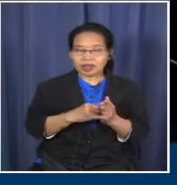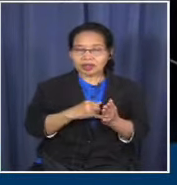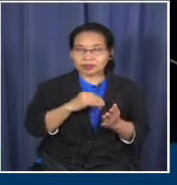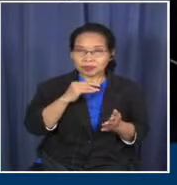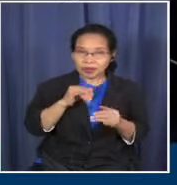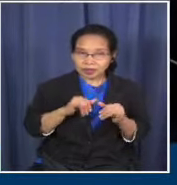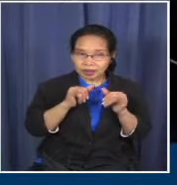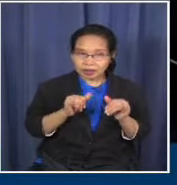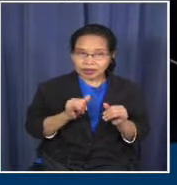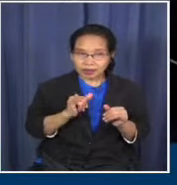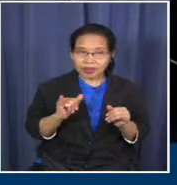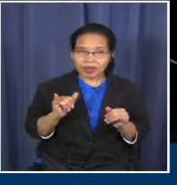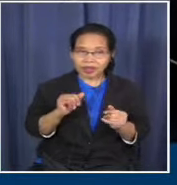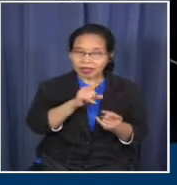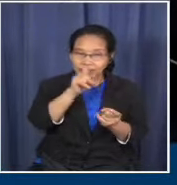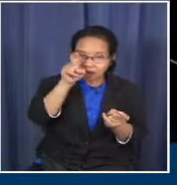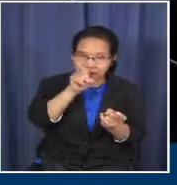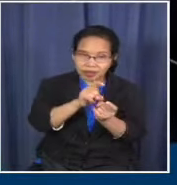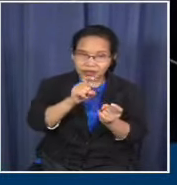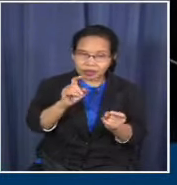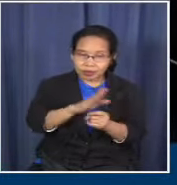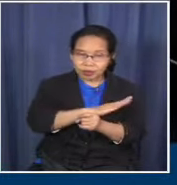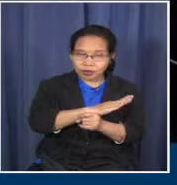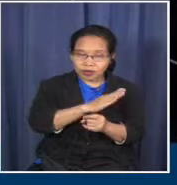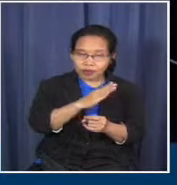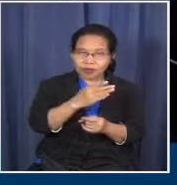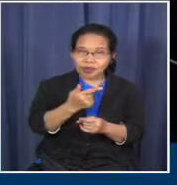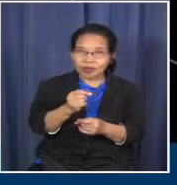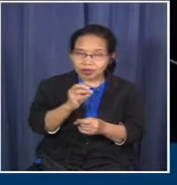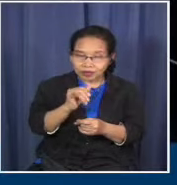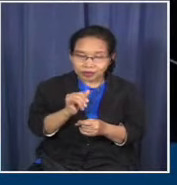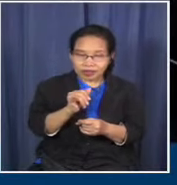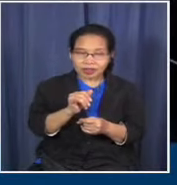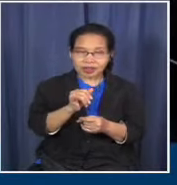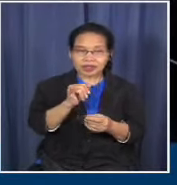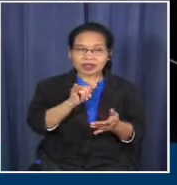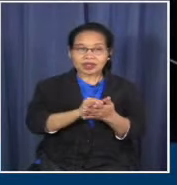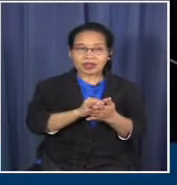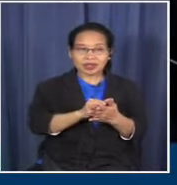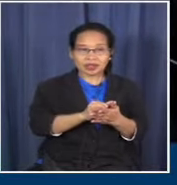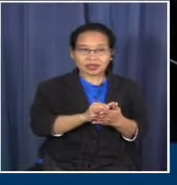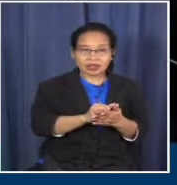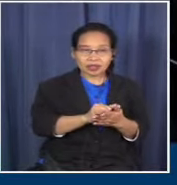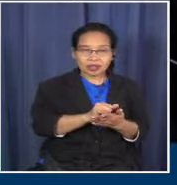and it is maintained by the exact pool of gravity